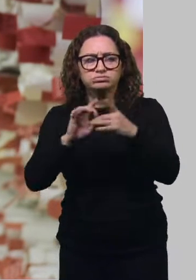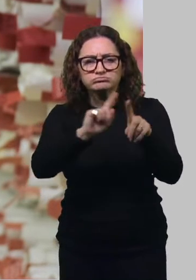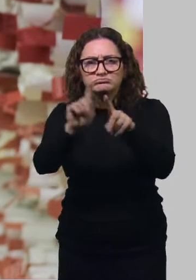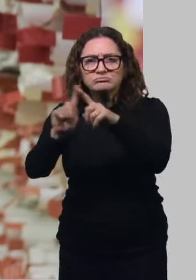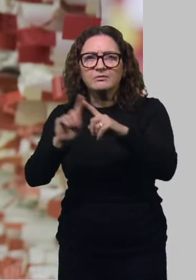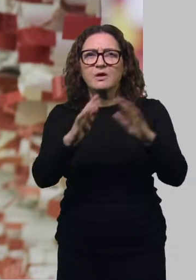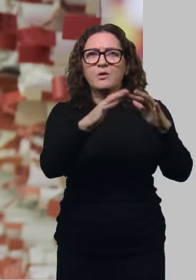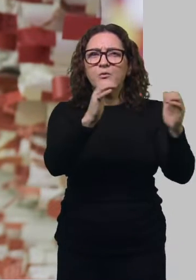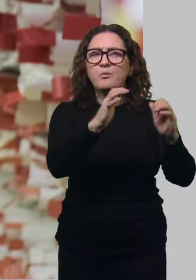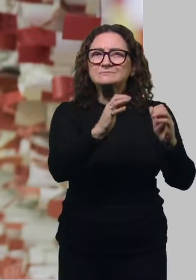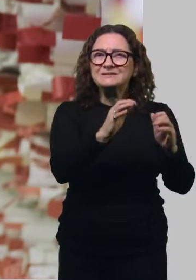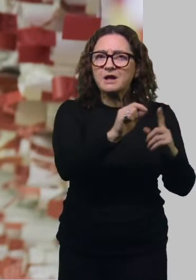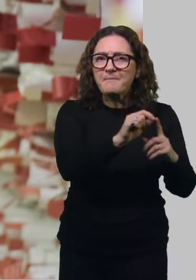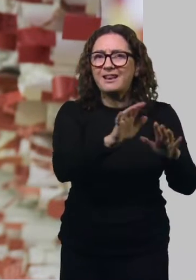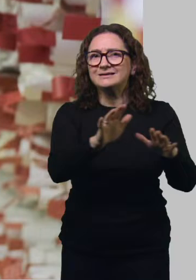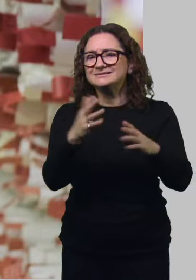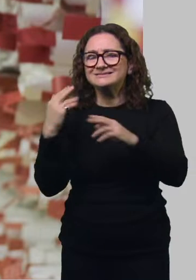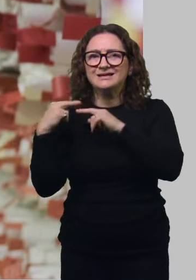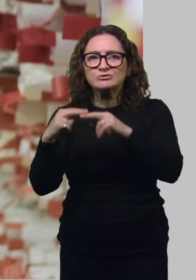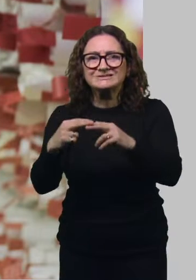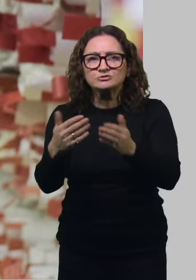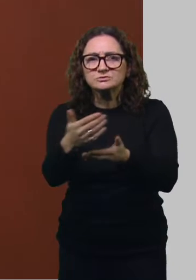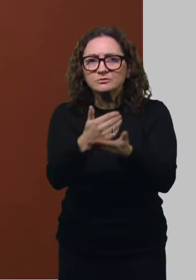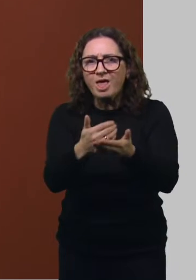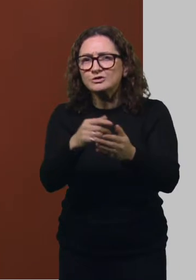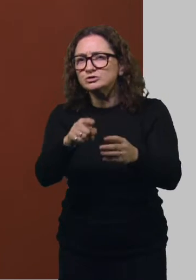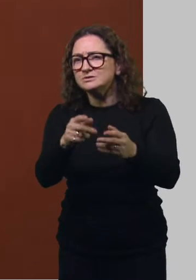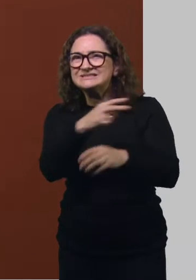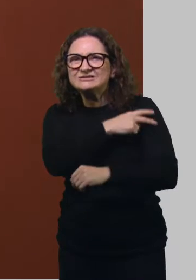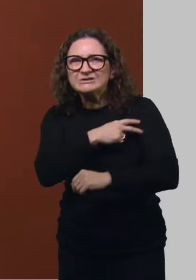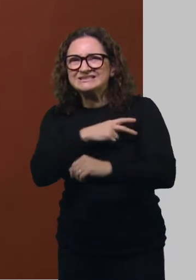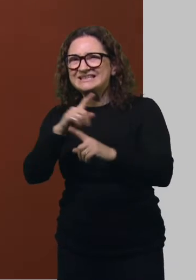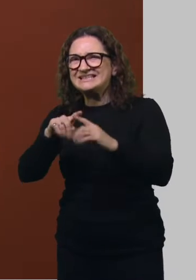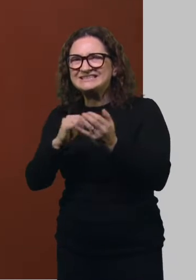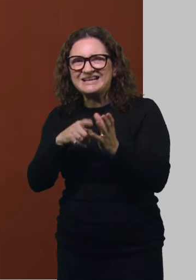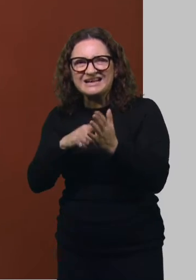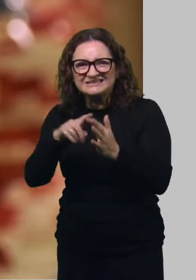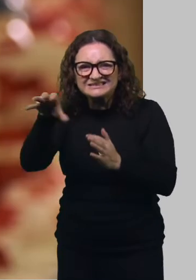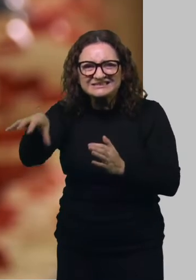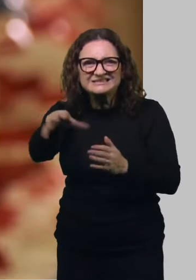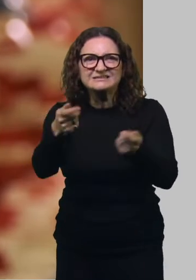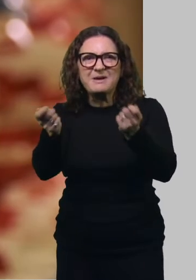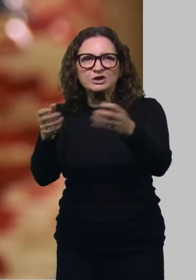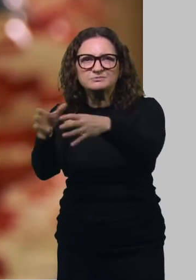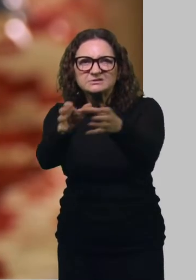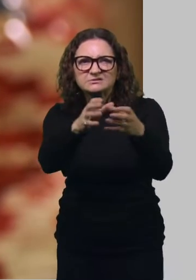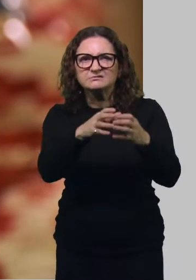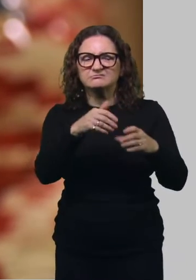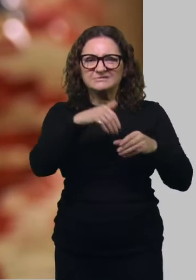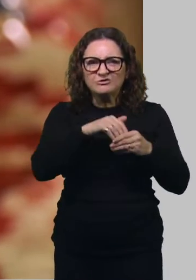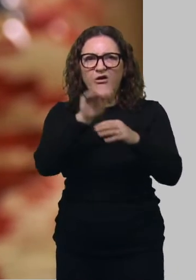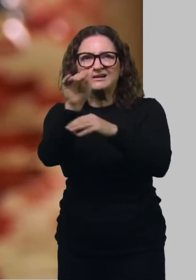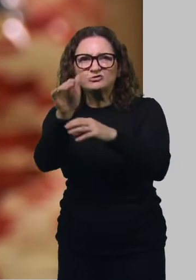heritage collection teams to security and estate management teams, internal and external suppliers, and